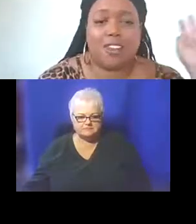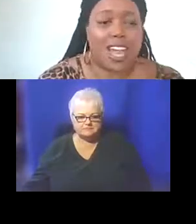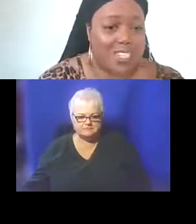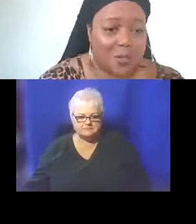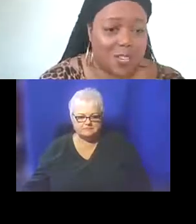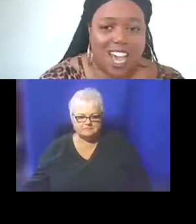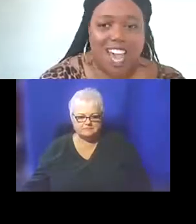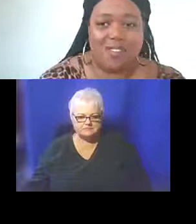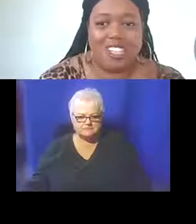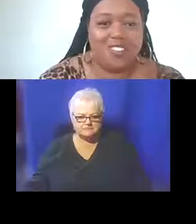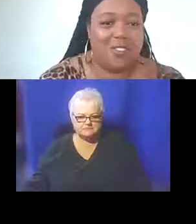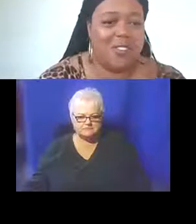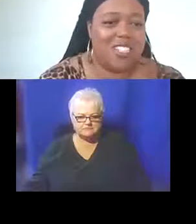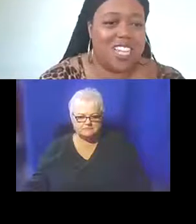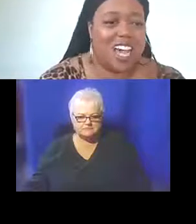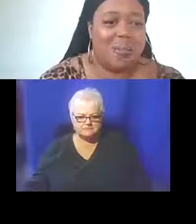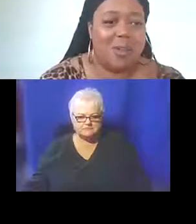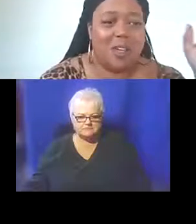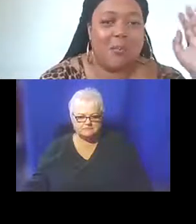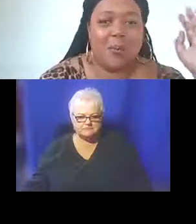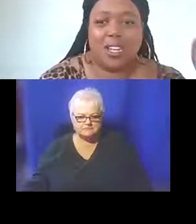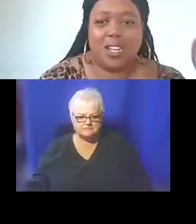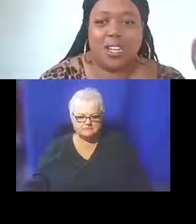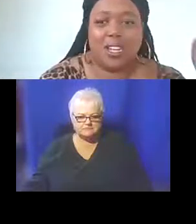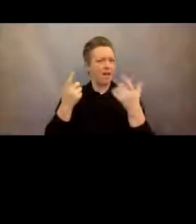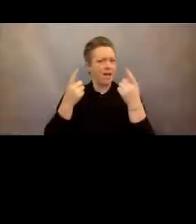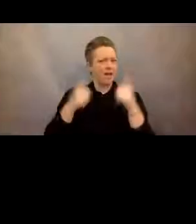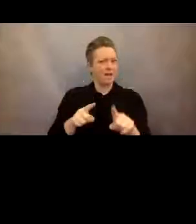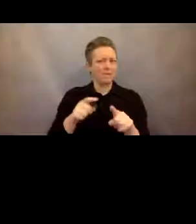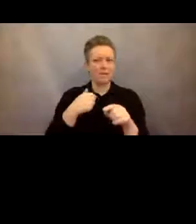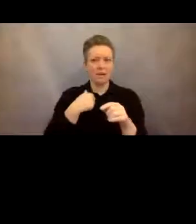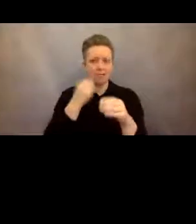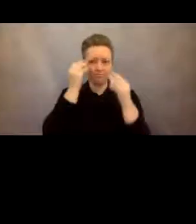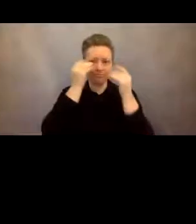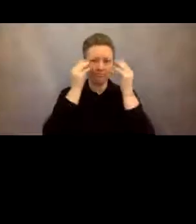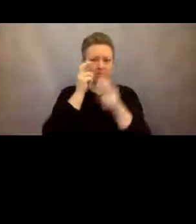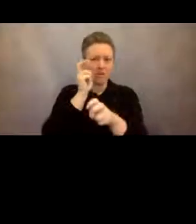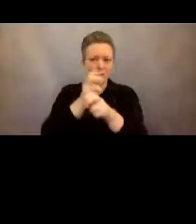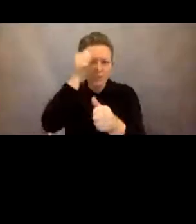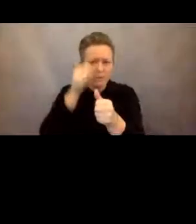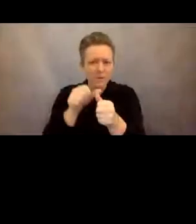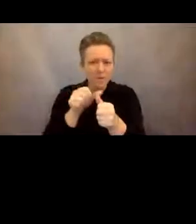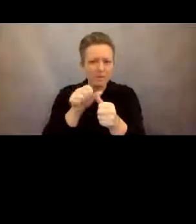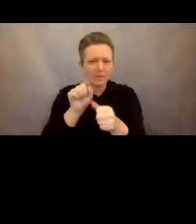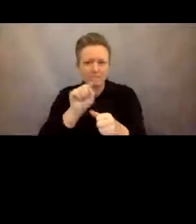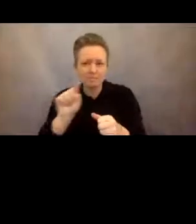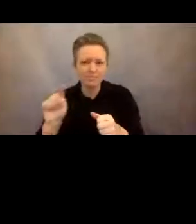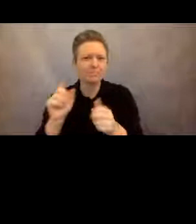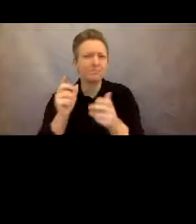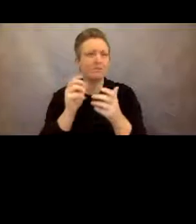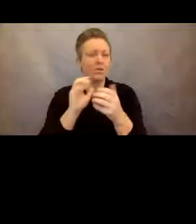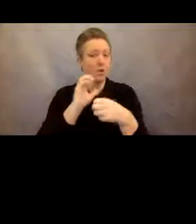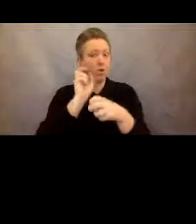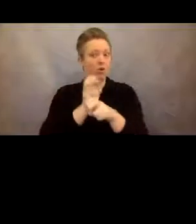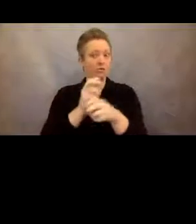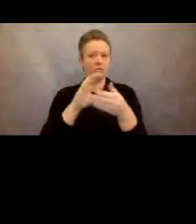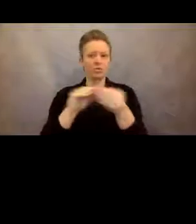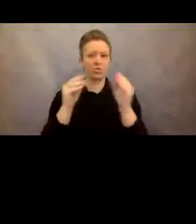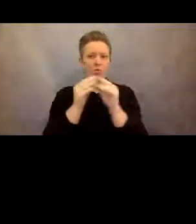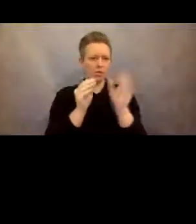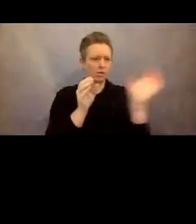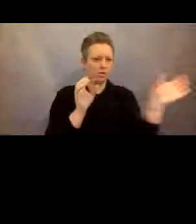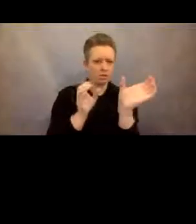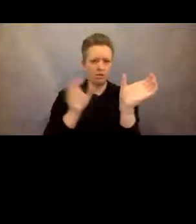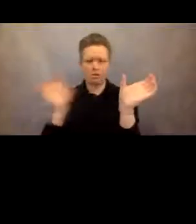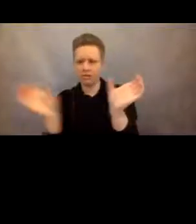what happened last week, I have a difficult time putting the story together. So it's really even more difficult when you experience